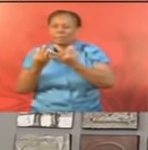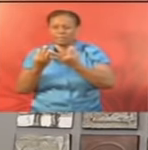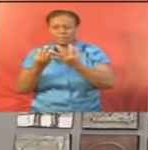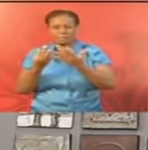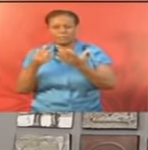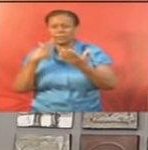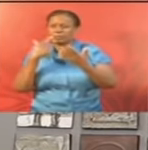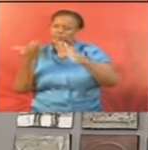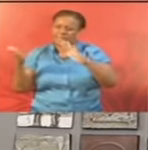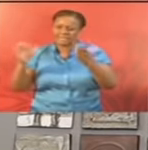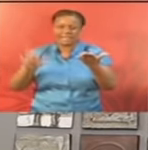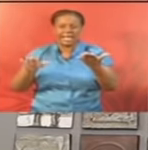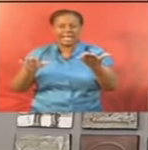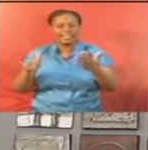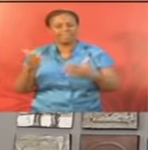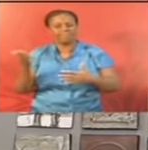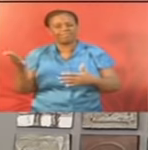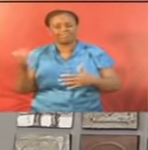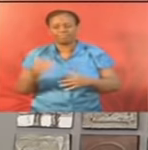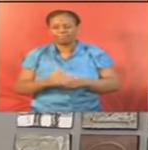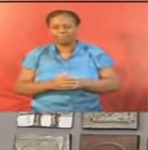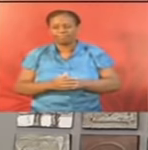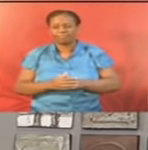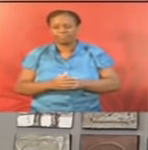at 734.